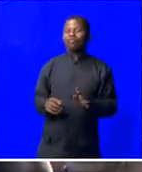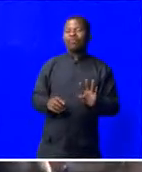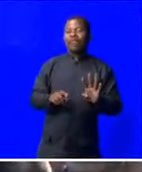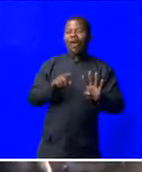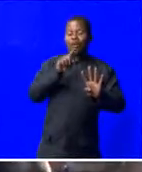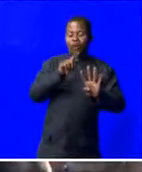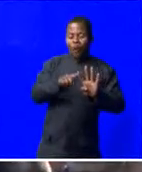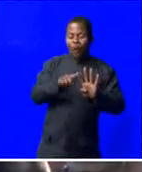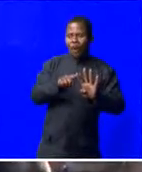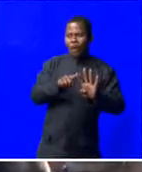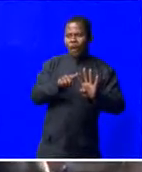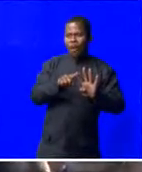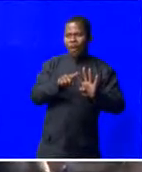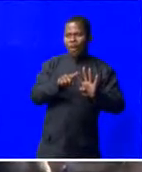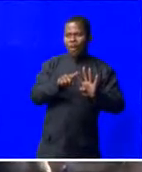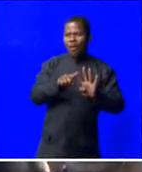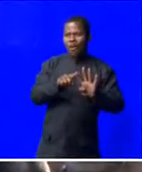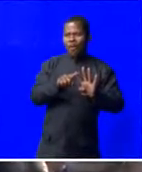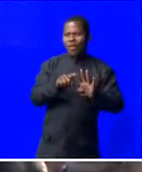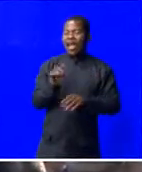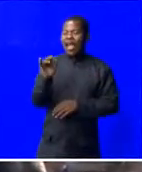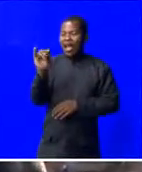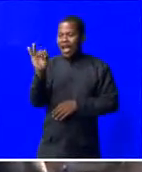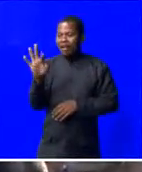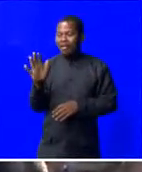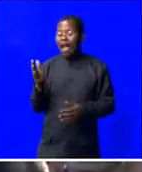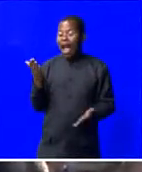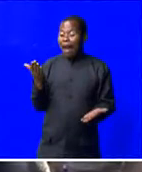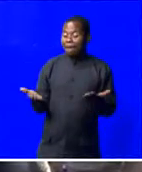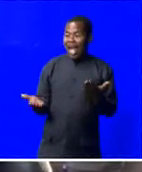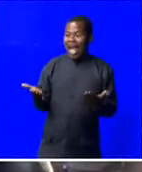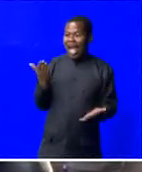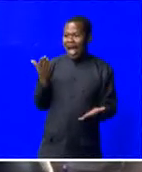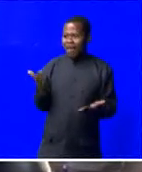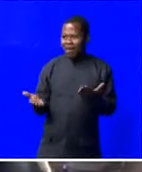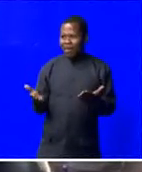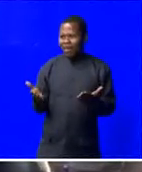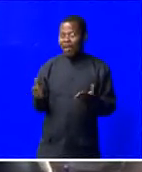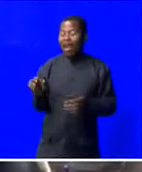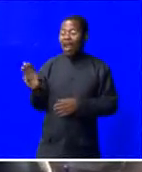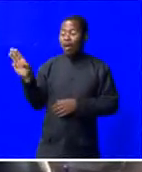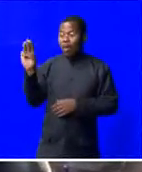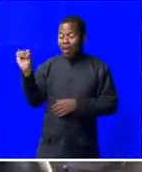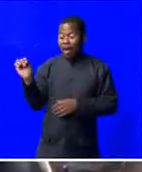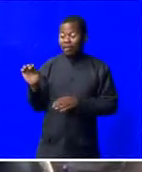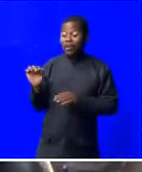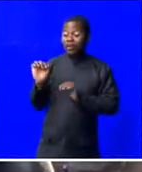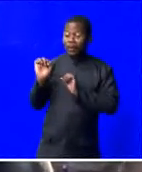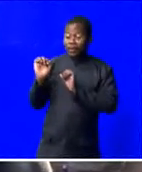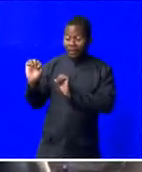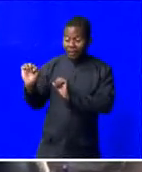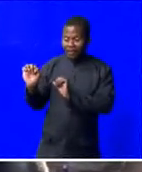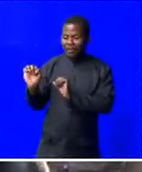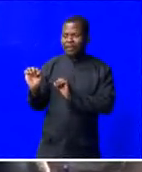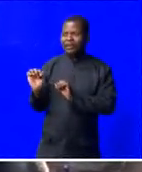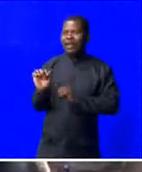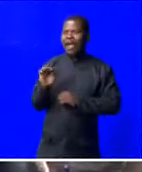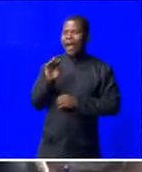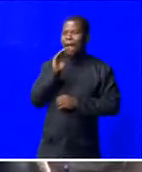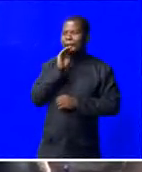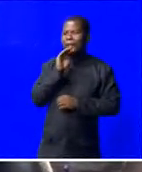how, if you were given the baton, how you would ensure that you